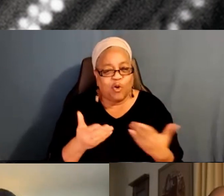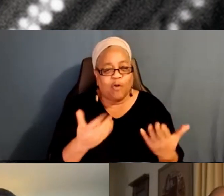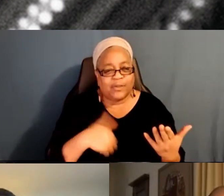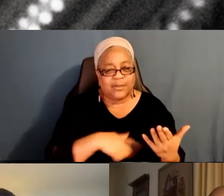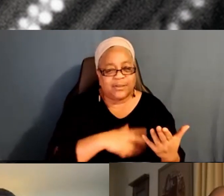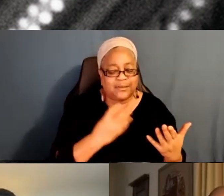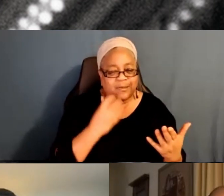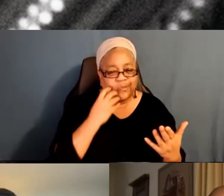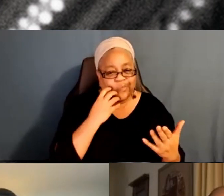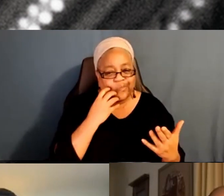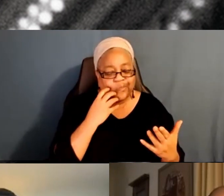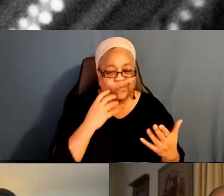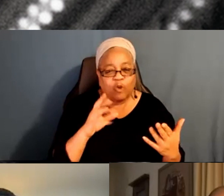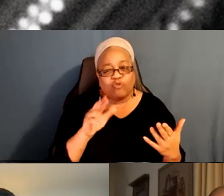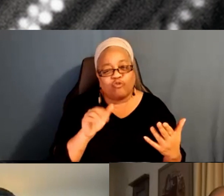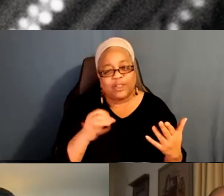of